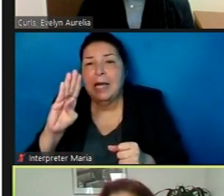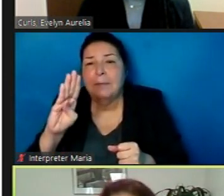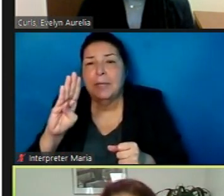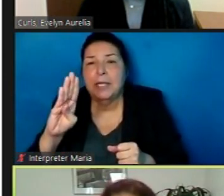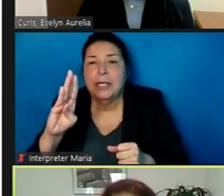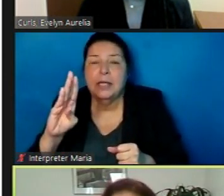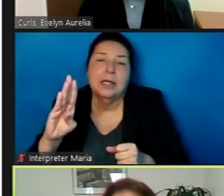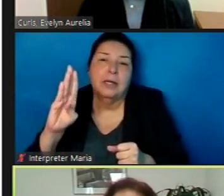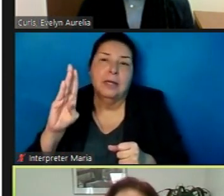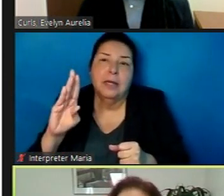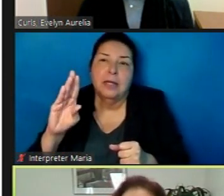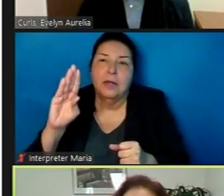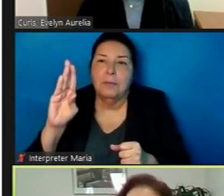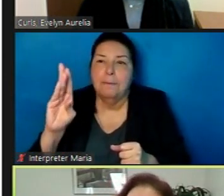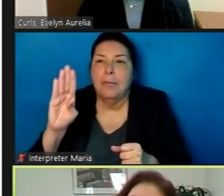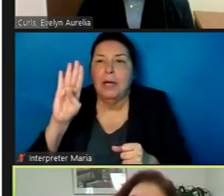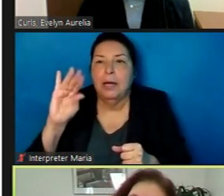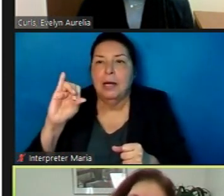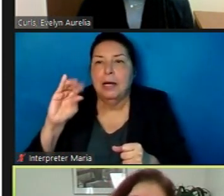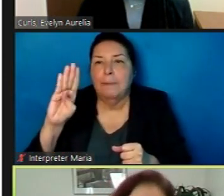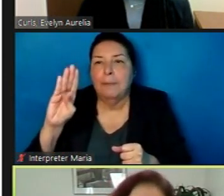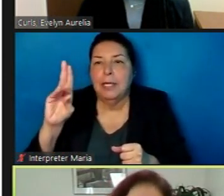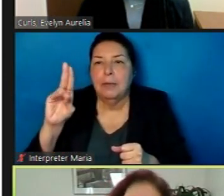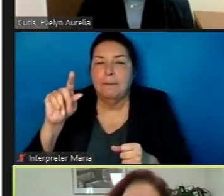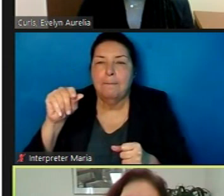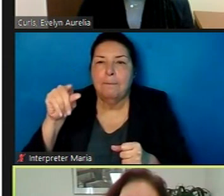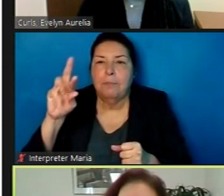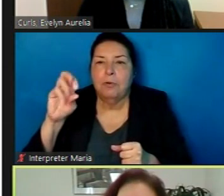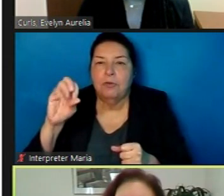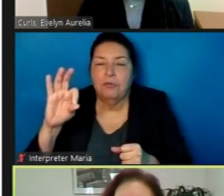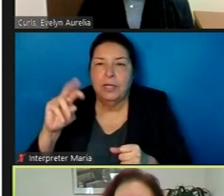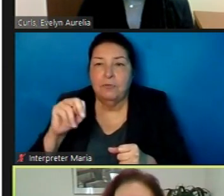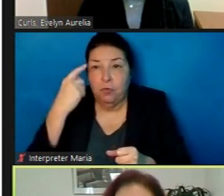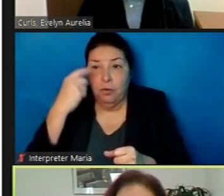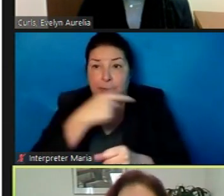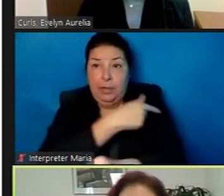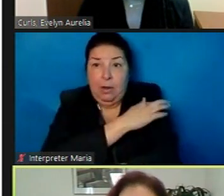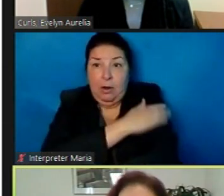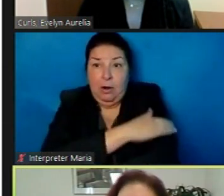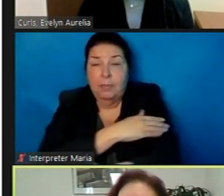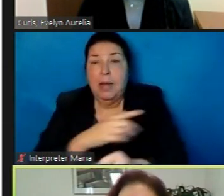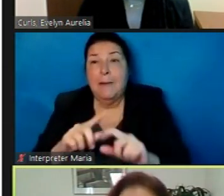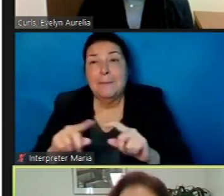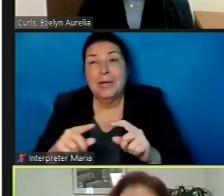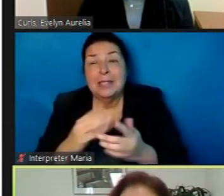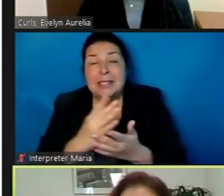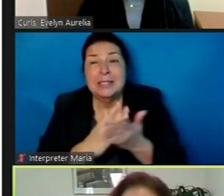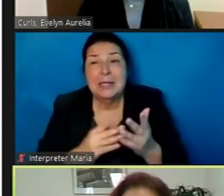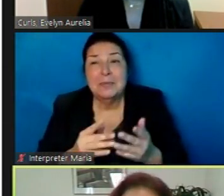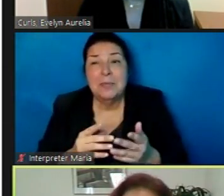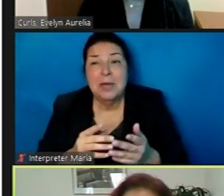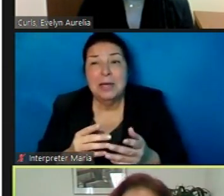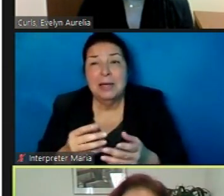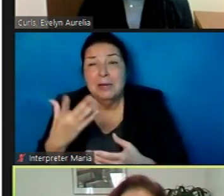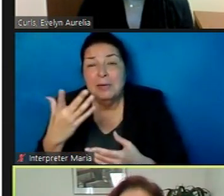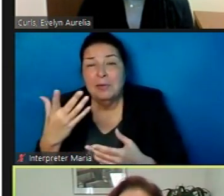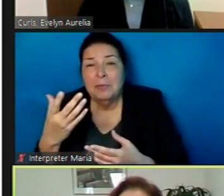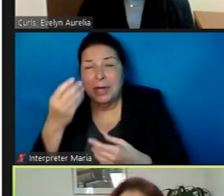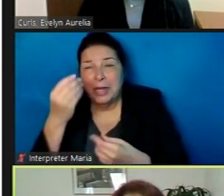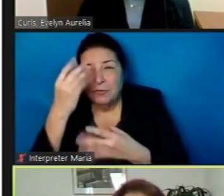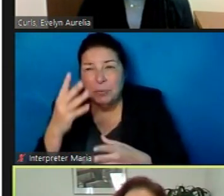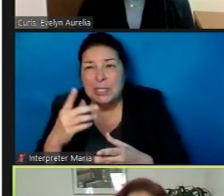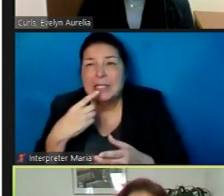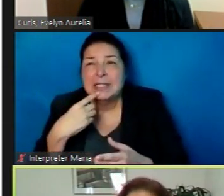arm if it's sore? And, you know, there's some information out there that might weaken the impact of the vaccine. So